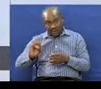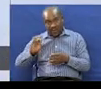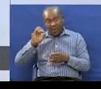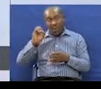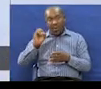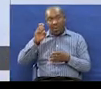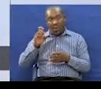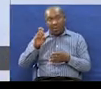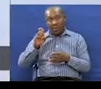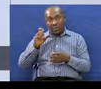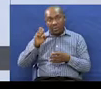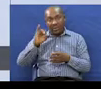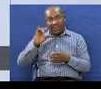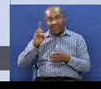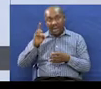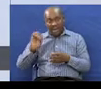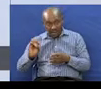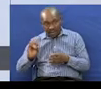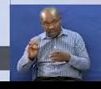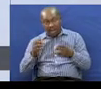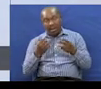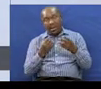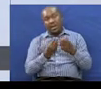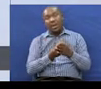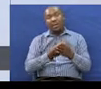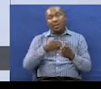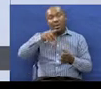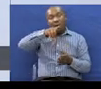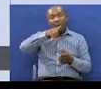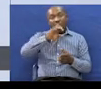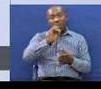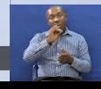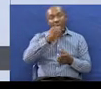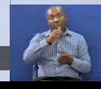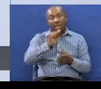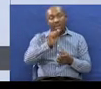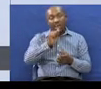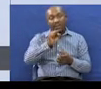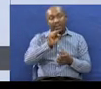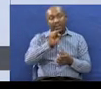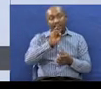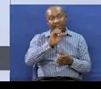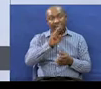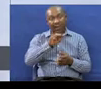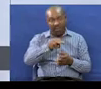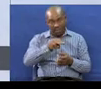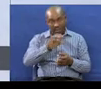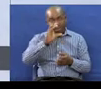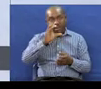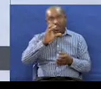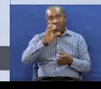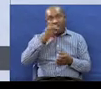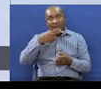cannot be successful if there's no heat. That is why it is called the thermodecomposition of